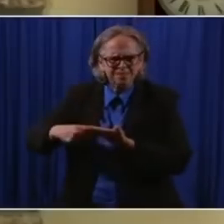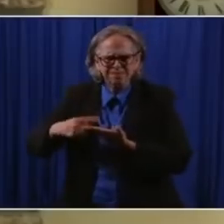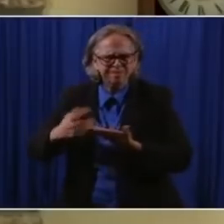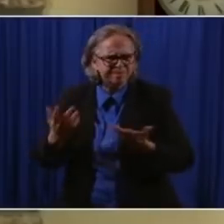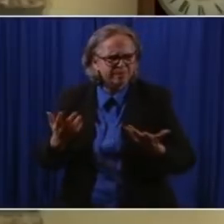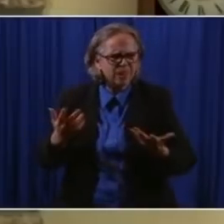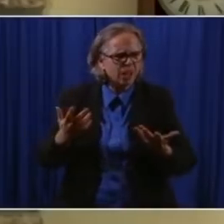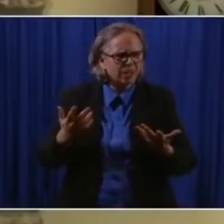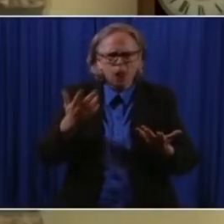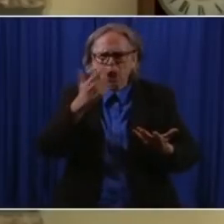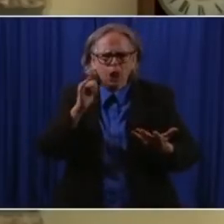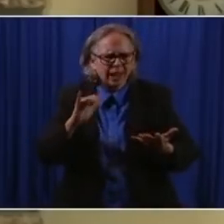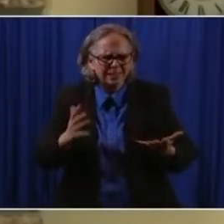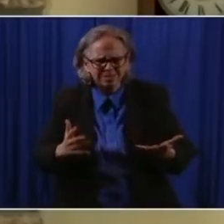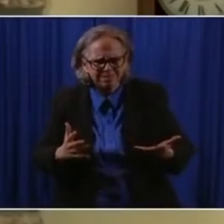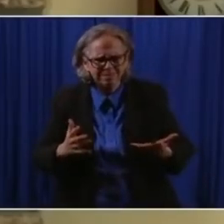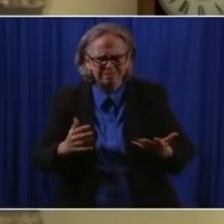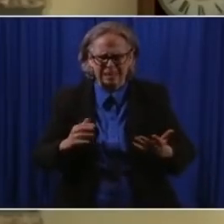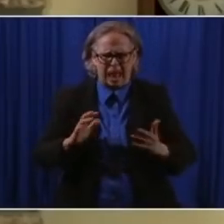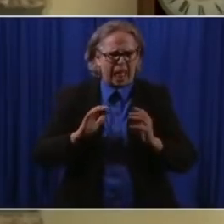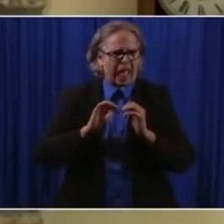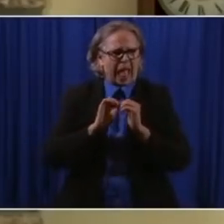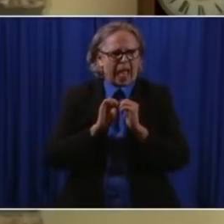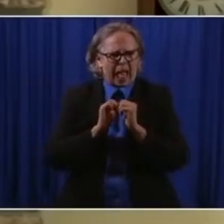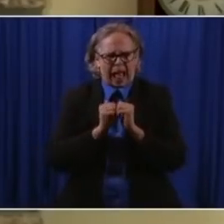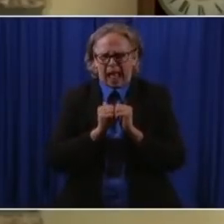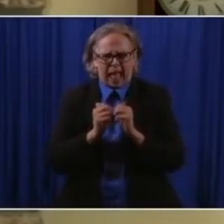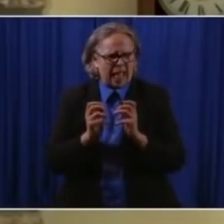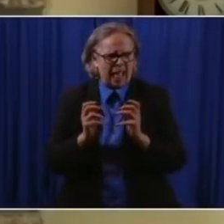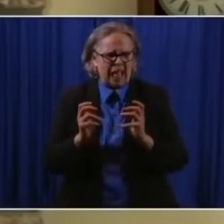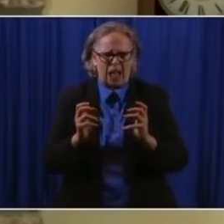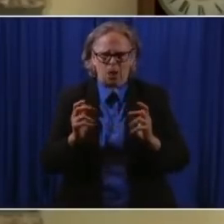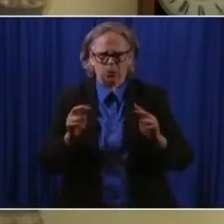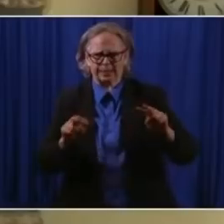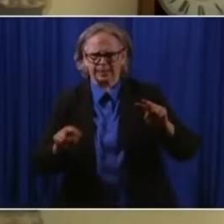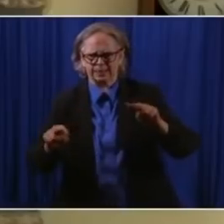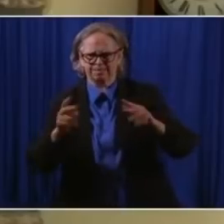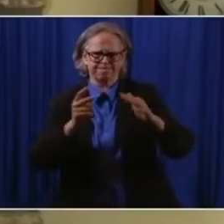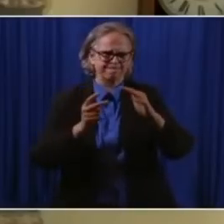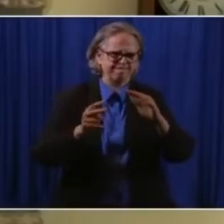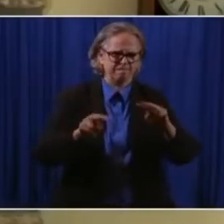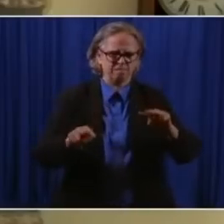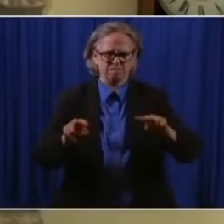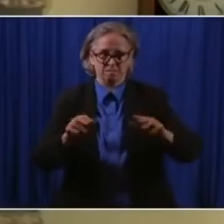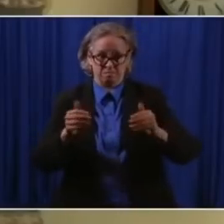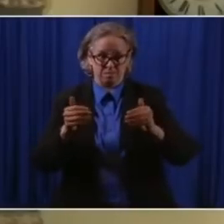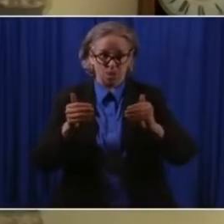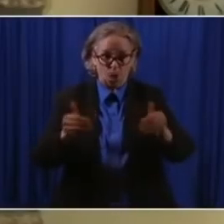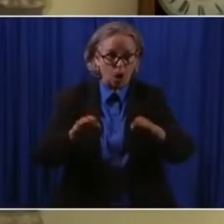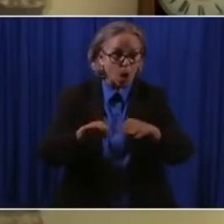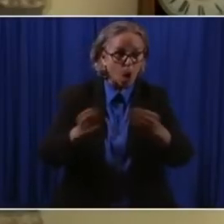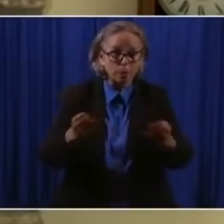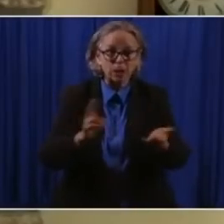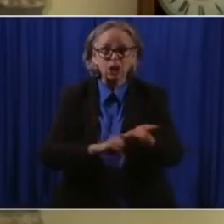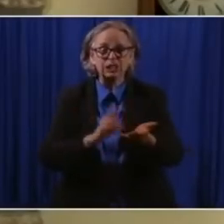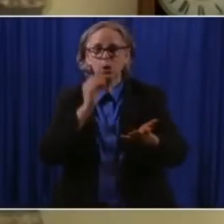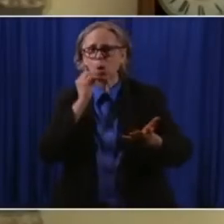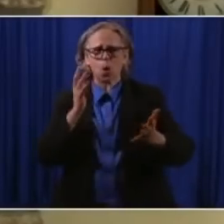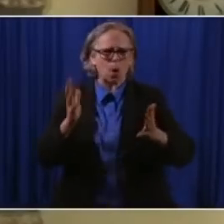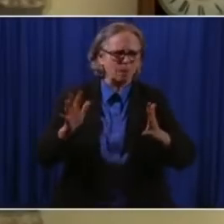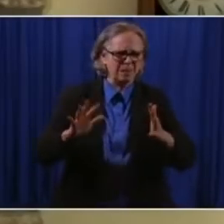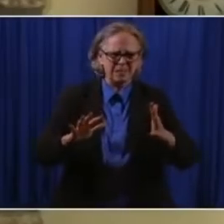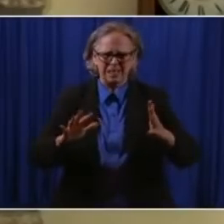how we can evaluate what is going on with the opening up of our nursing homes and the visitation. And that's an